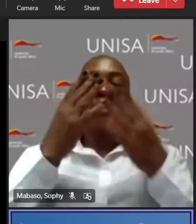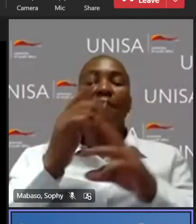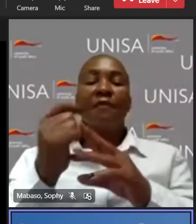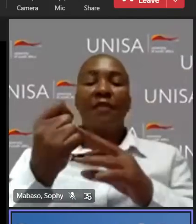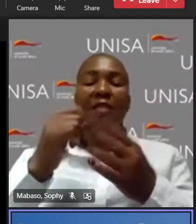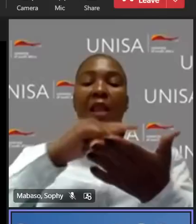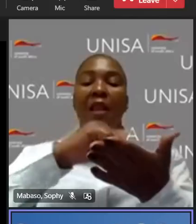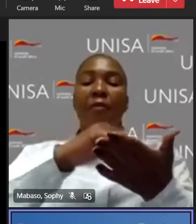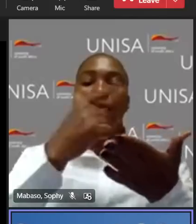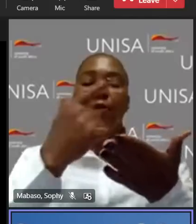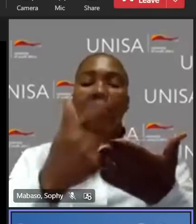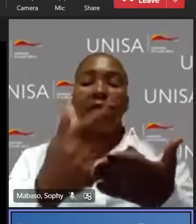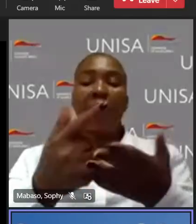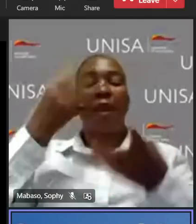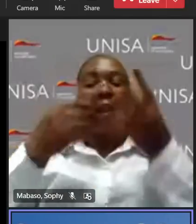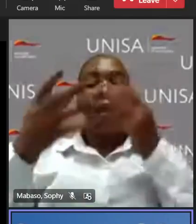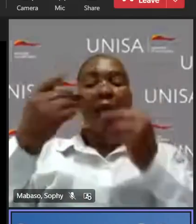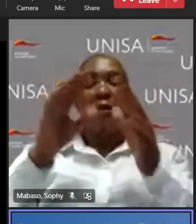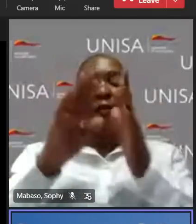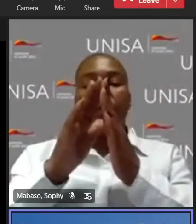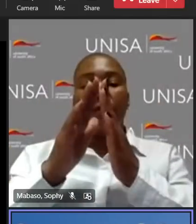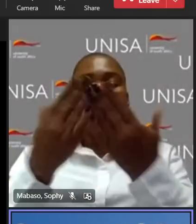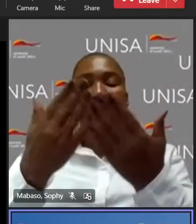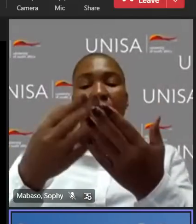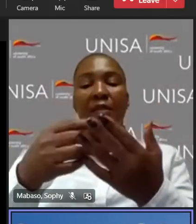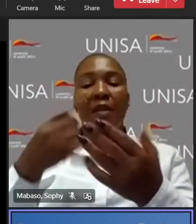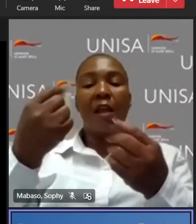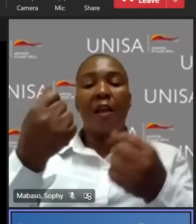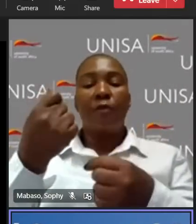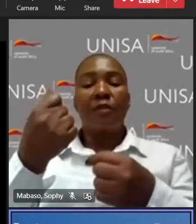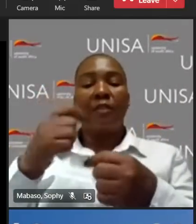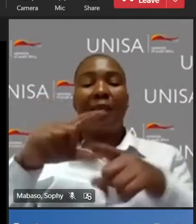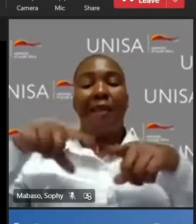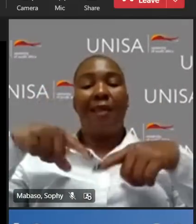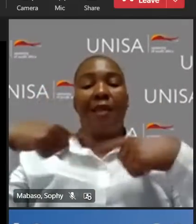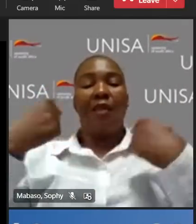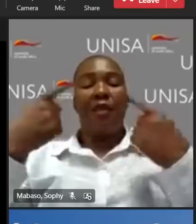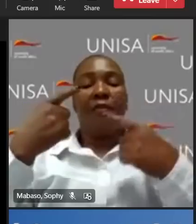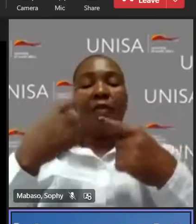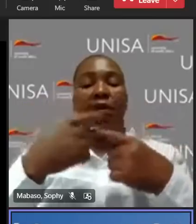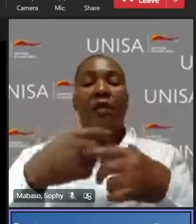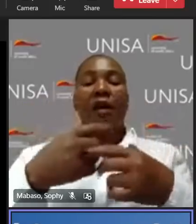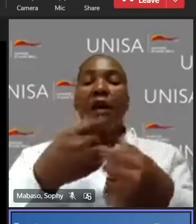laptop, learning material allowance, and living allowance.